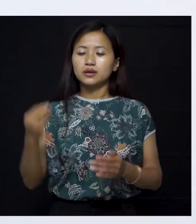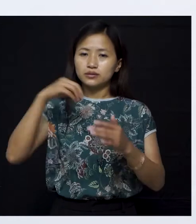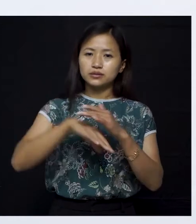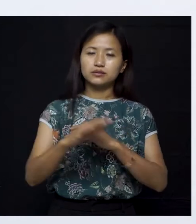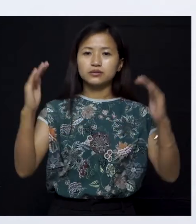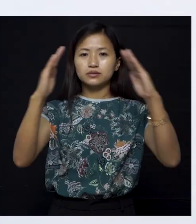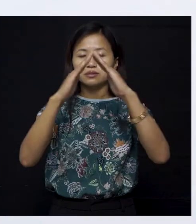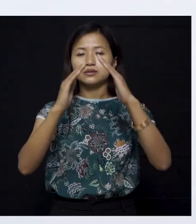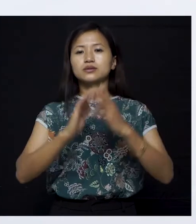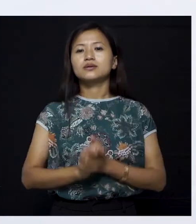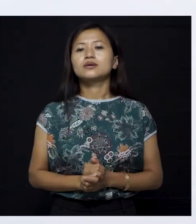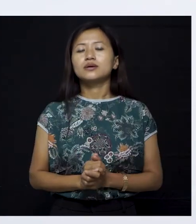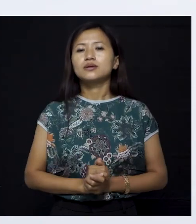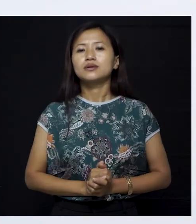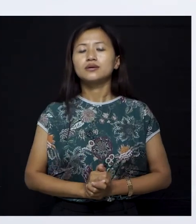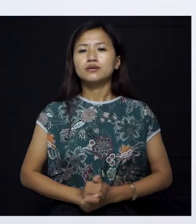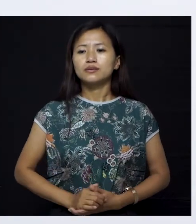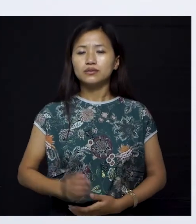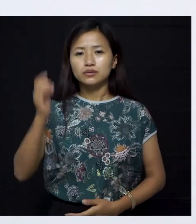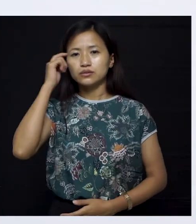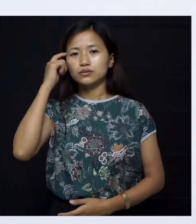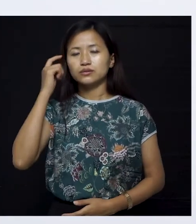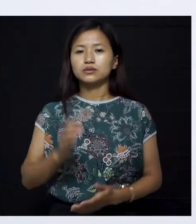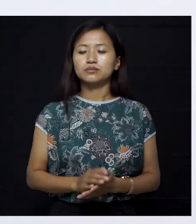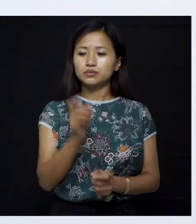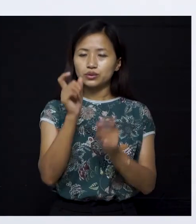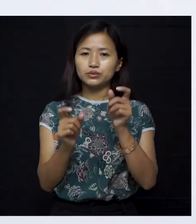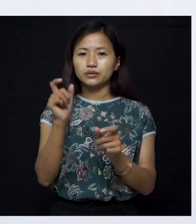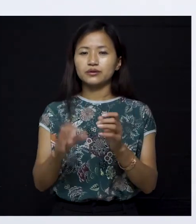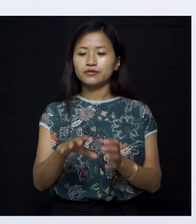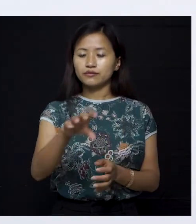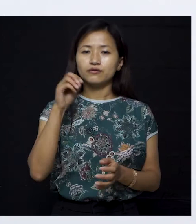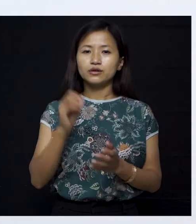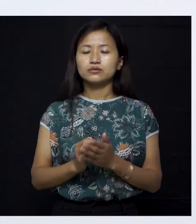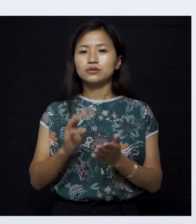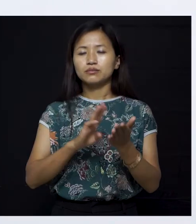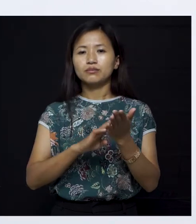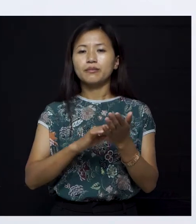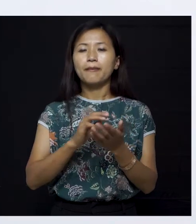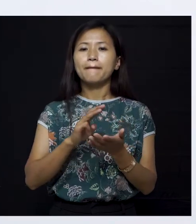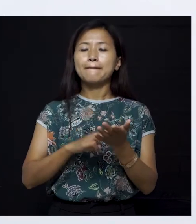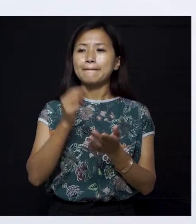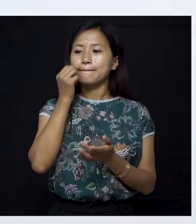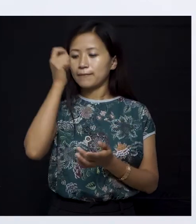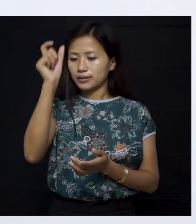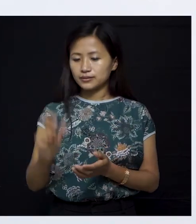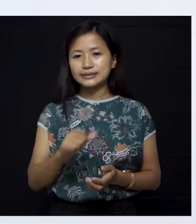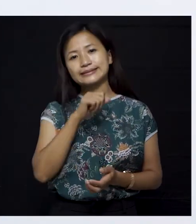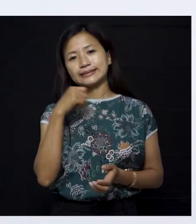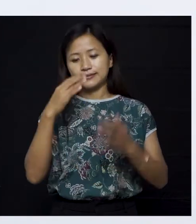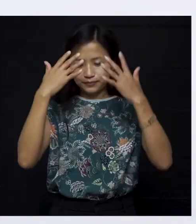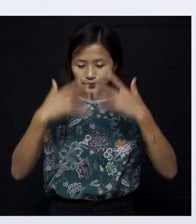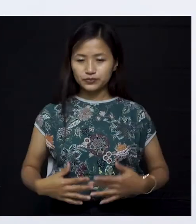their house. And they thought that the people have found Michael's dead body. Okay? They were also